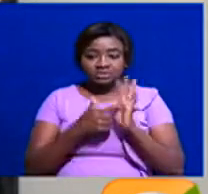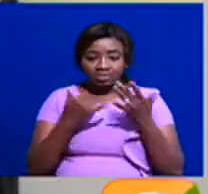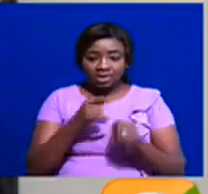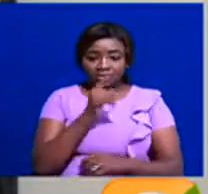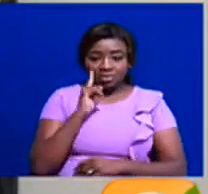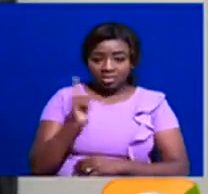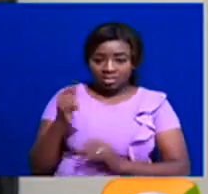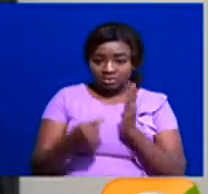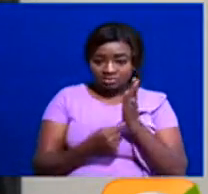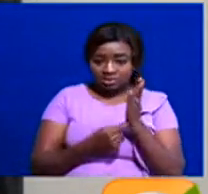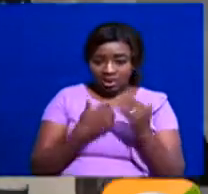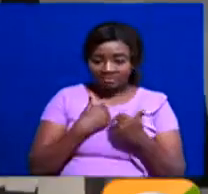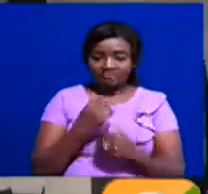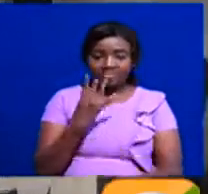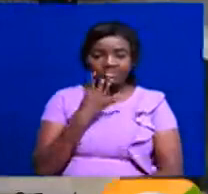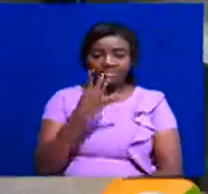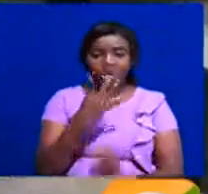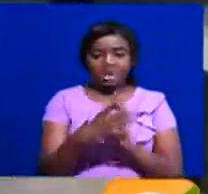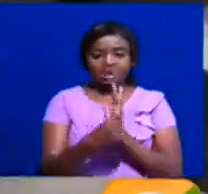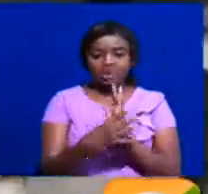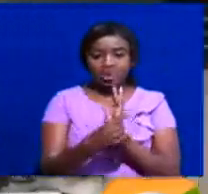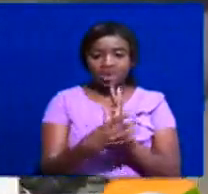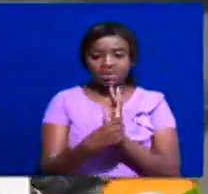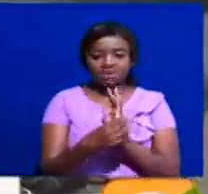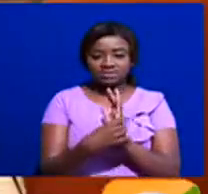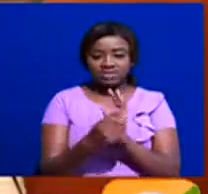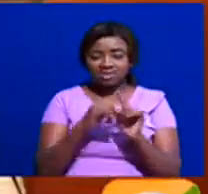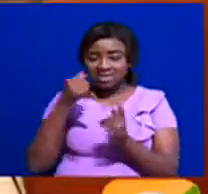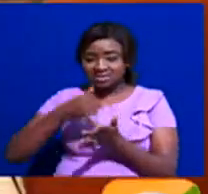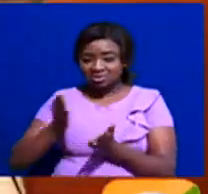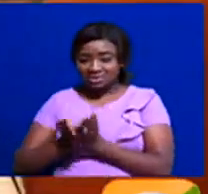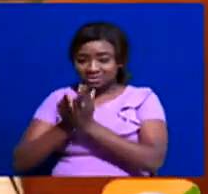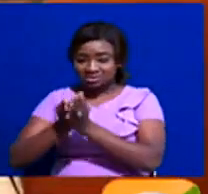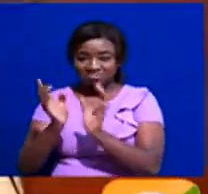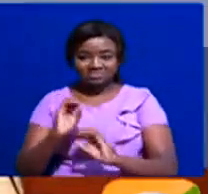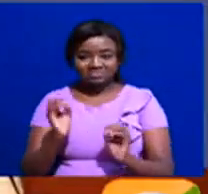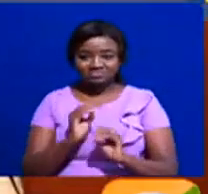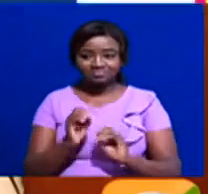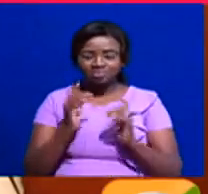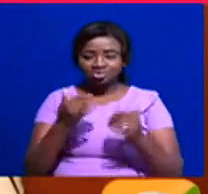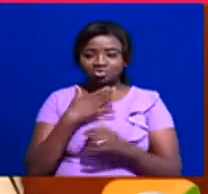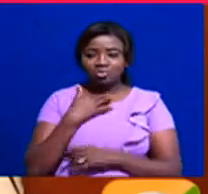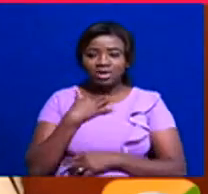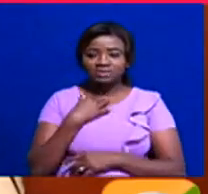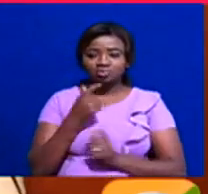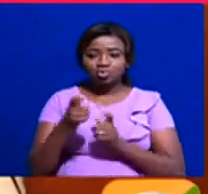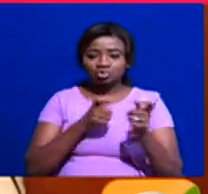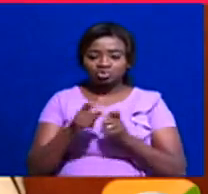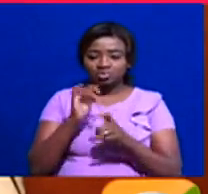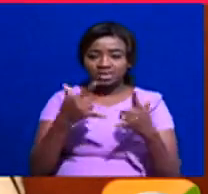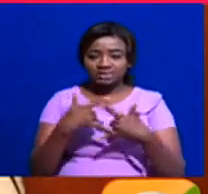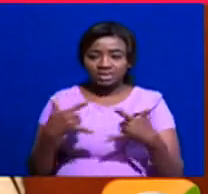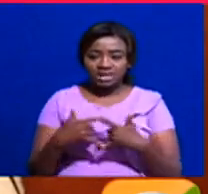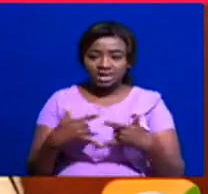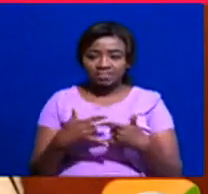$400, and not including shipping because we ship them from abroad. We want to bridge that knowledge gap where, you know, there's a disparity